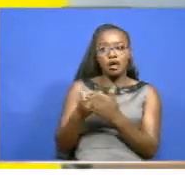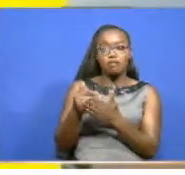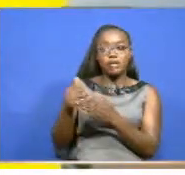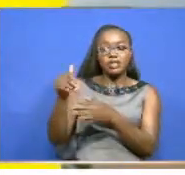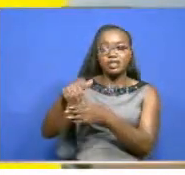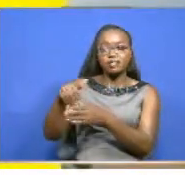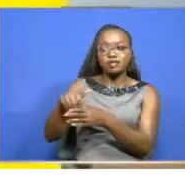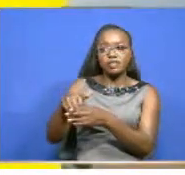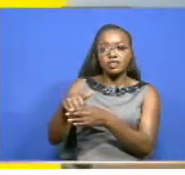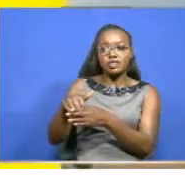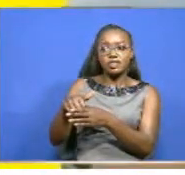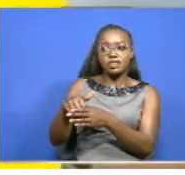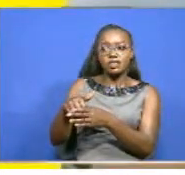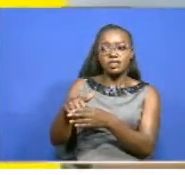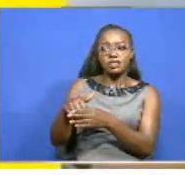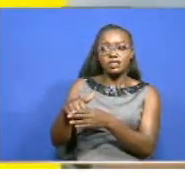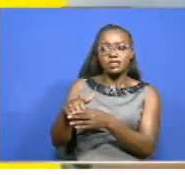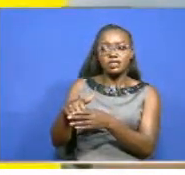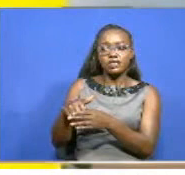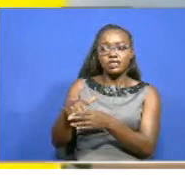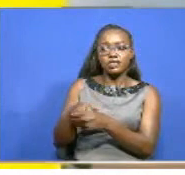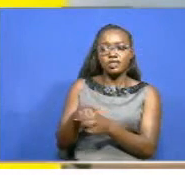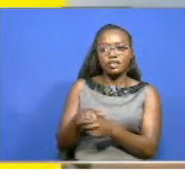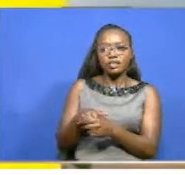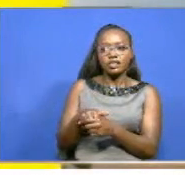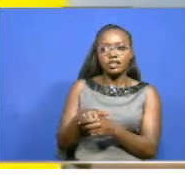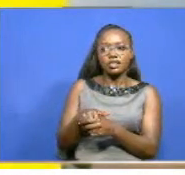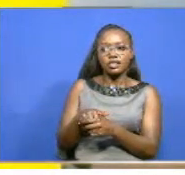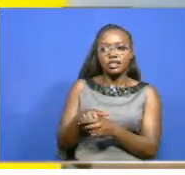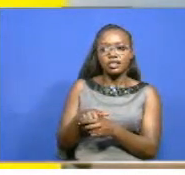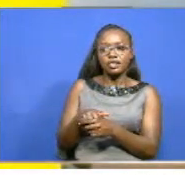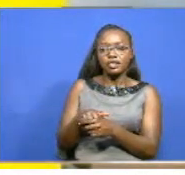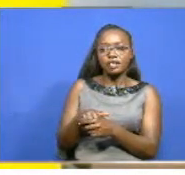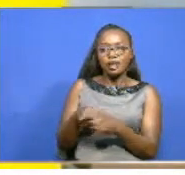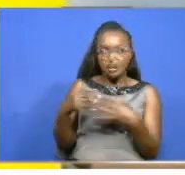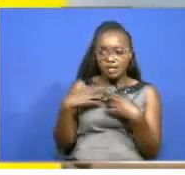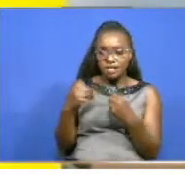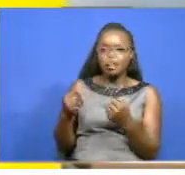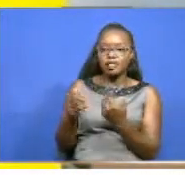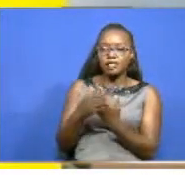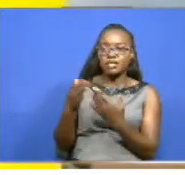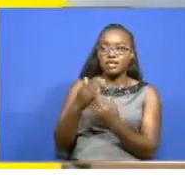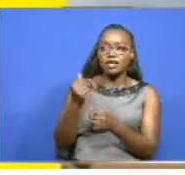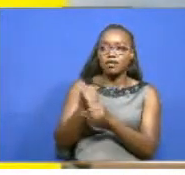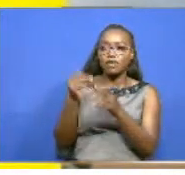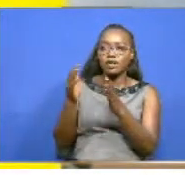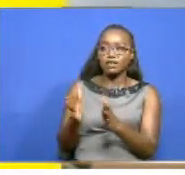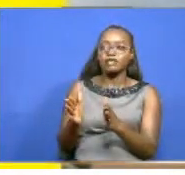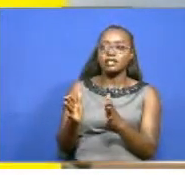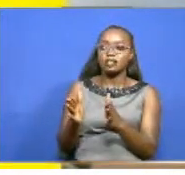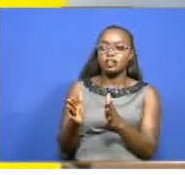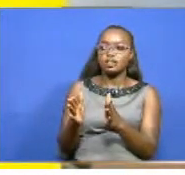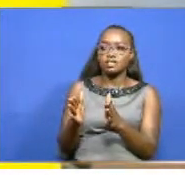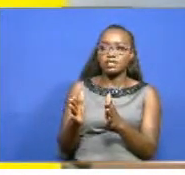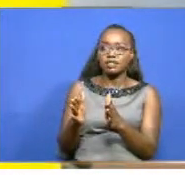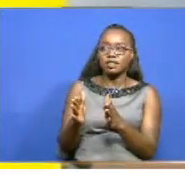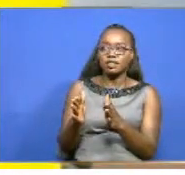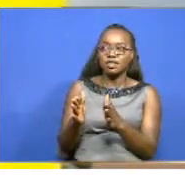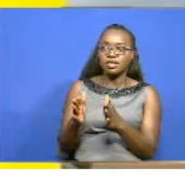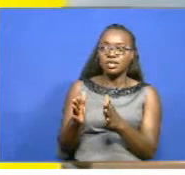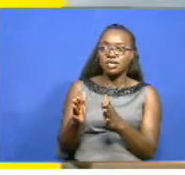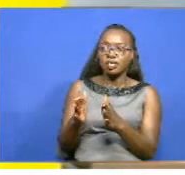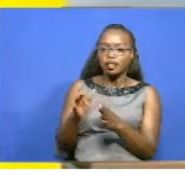to build the 36. The healthcare workers, getting healthcare workers to very